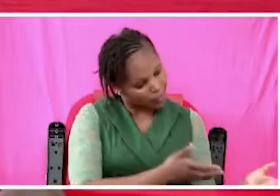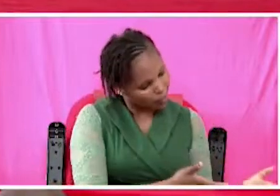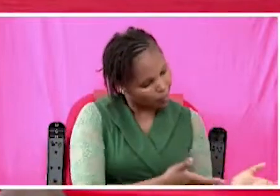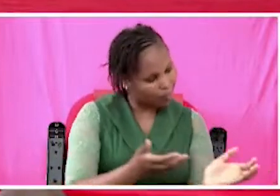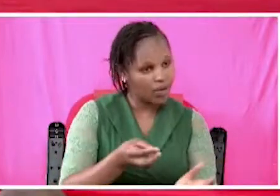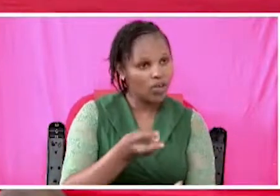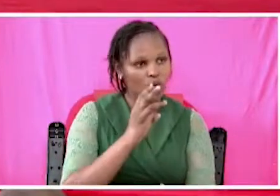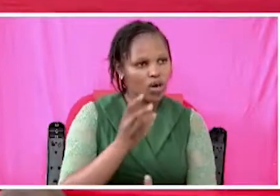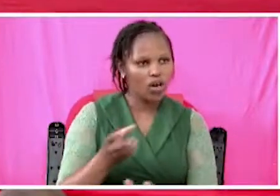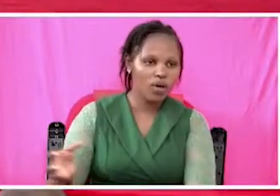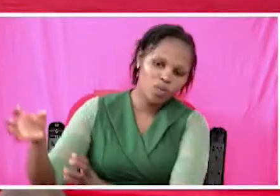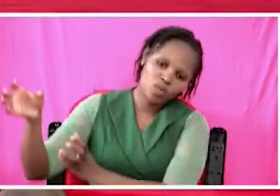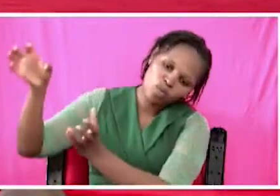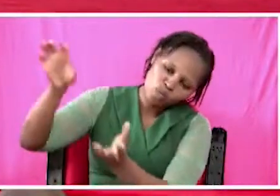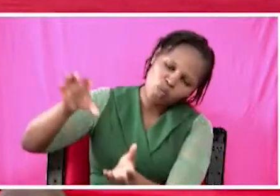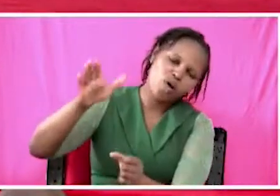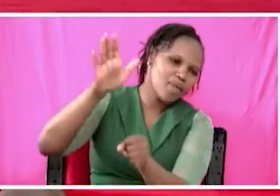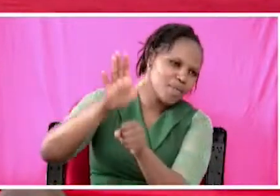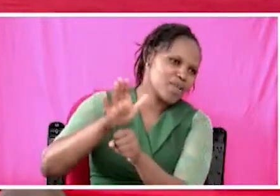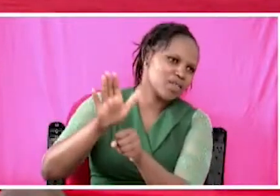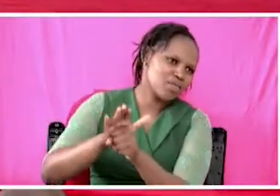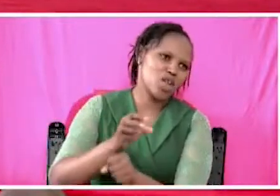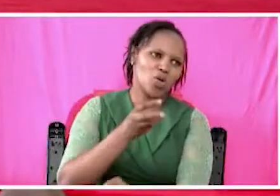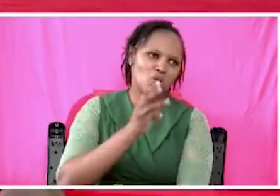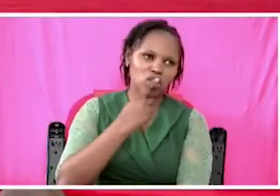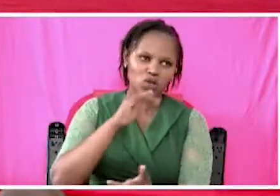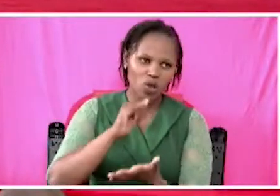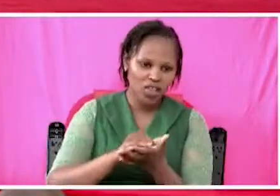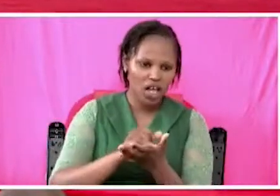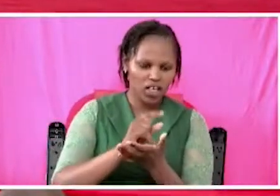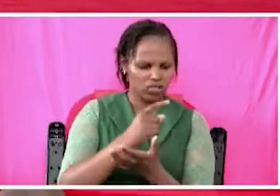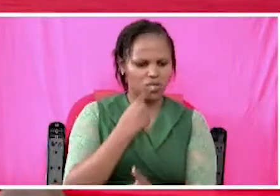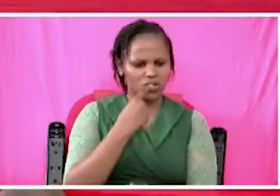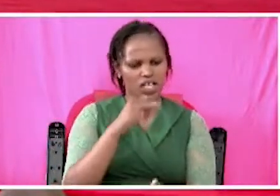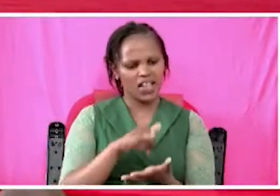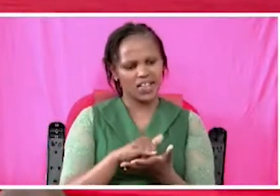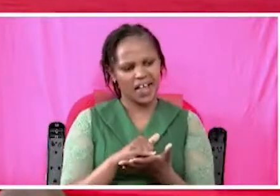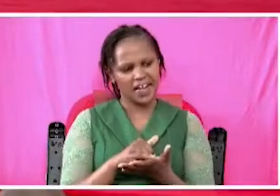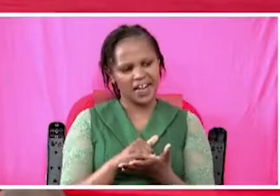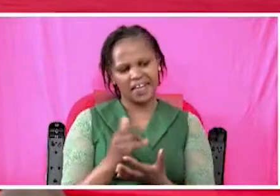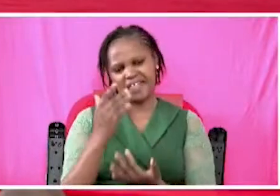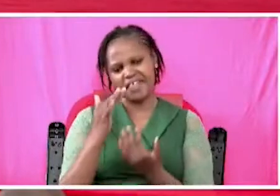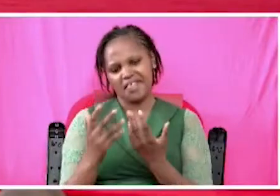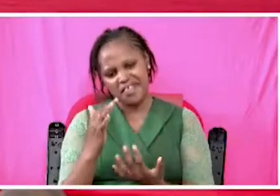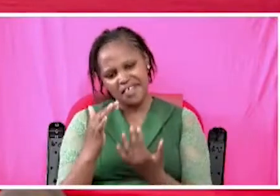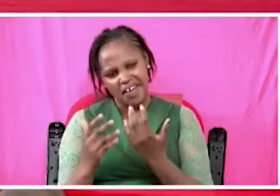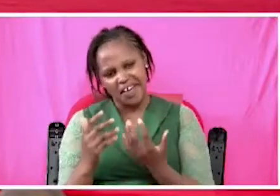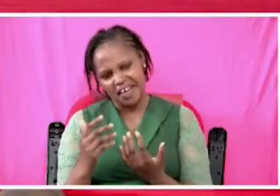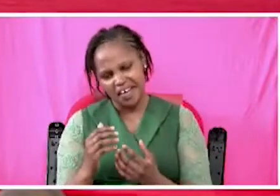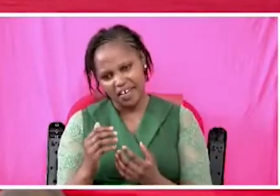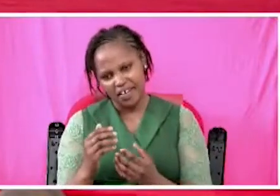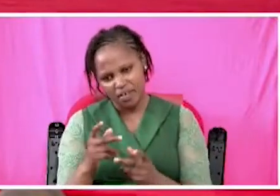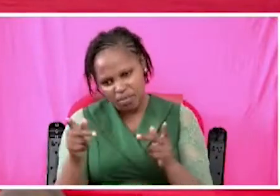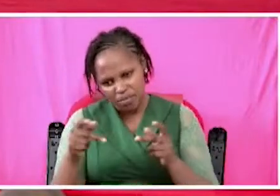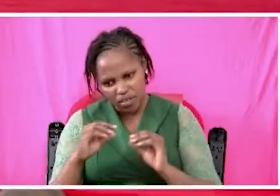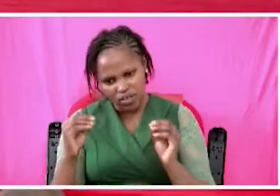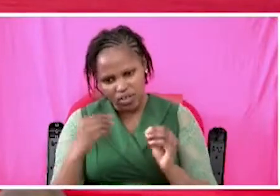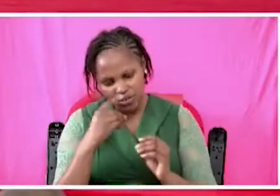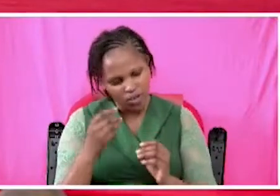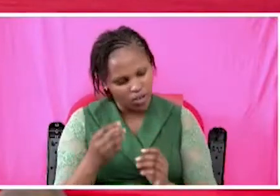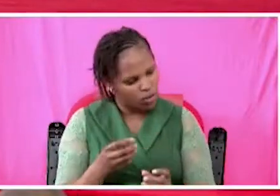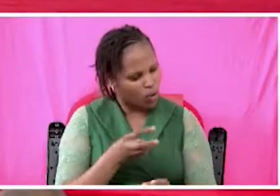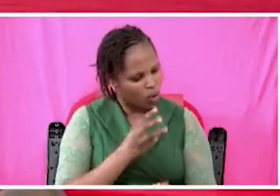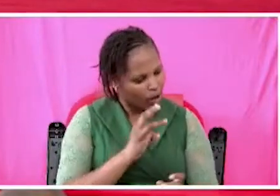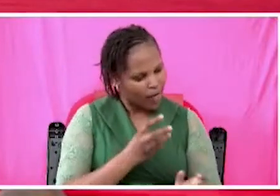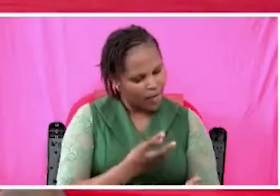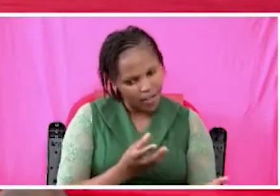pour as much water so that you don't say we have hidden any fire anywhere. So they did pour the water,